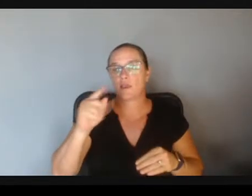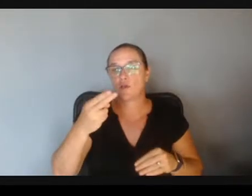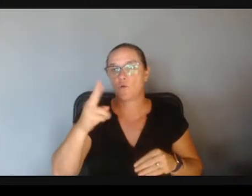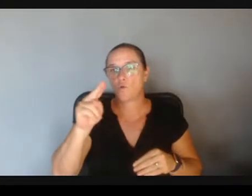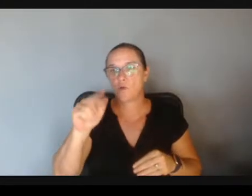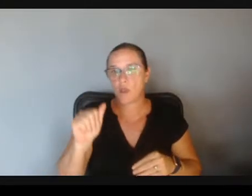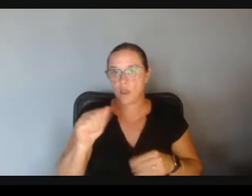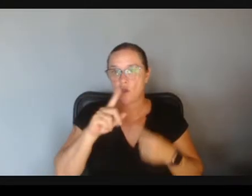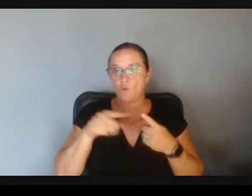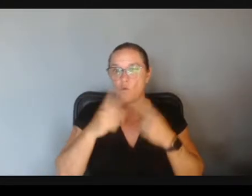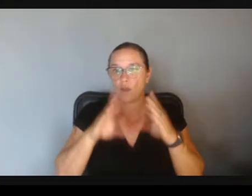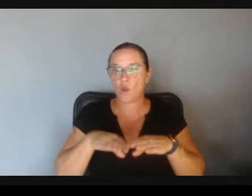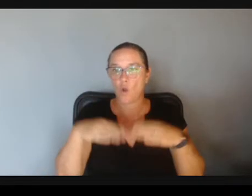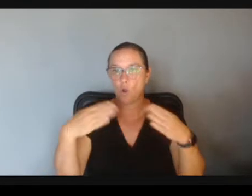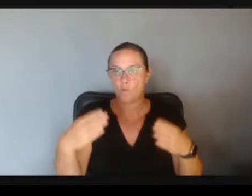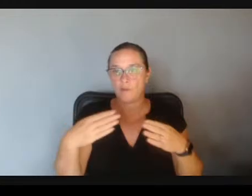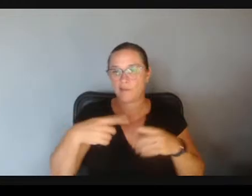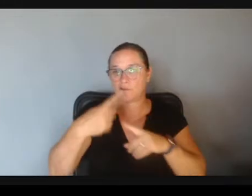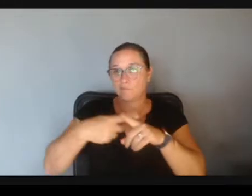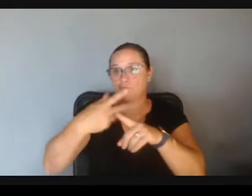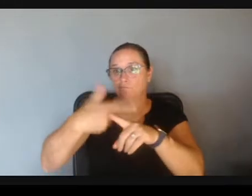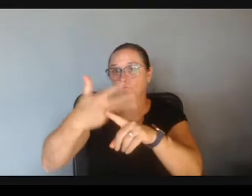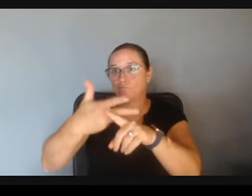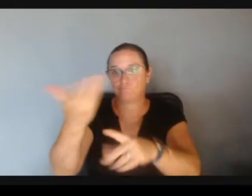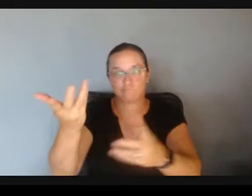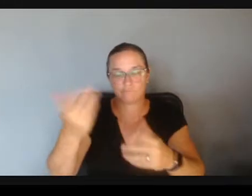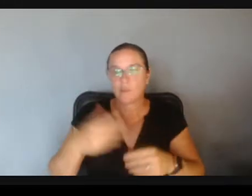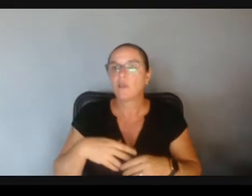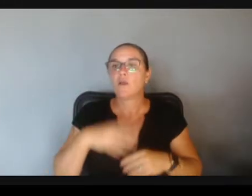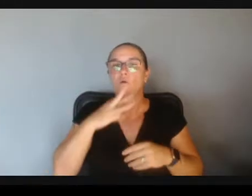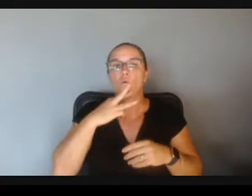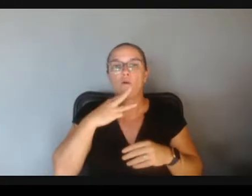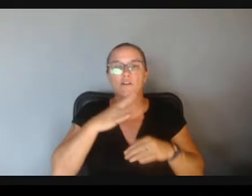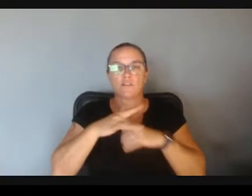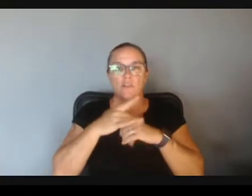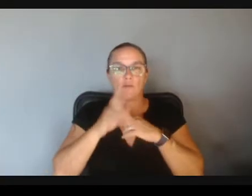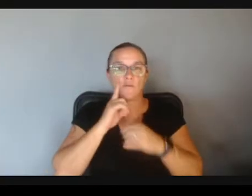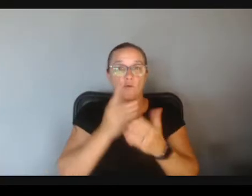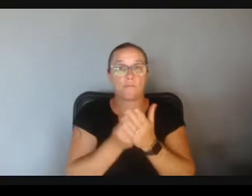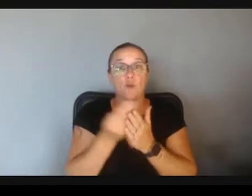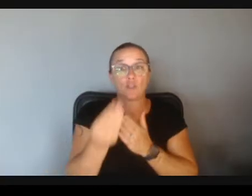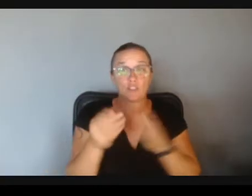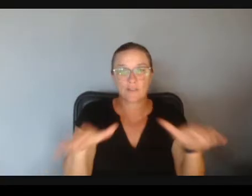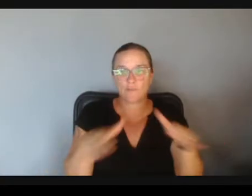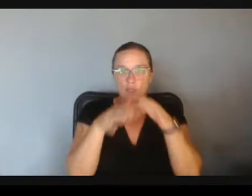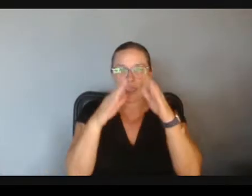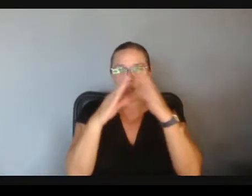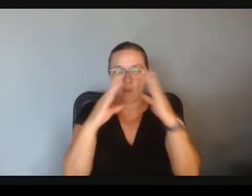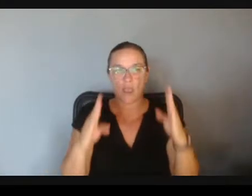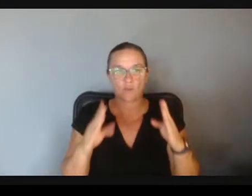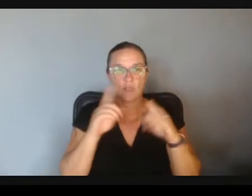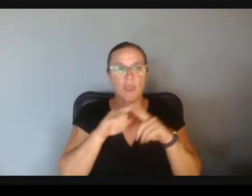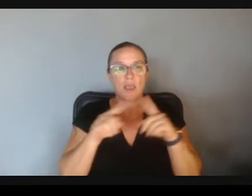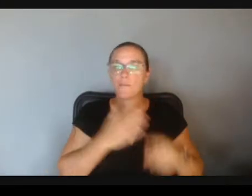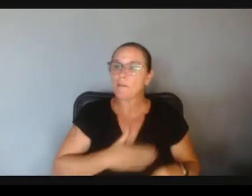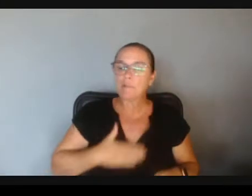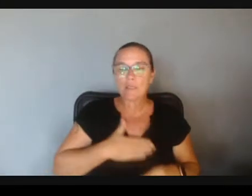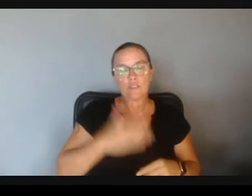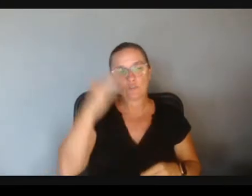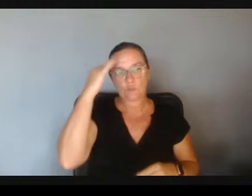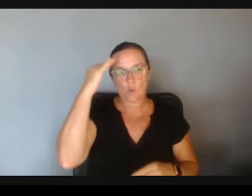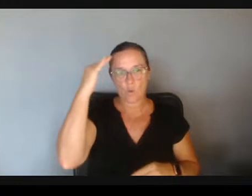it reopens in the months ahead. Water is available for purchase at Volcano House, but please know